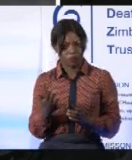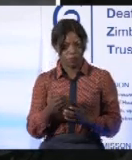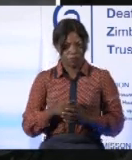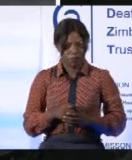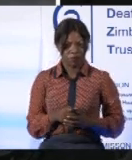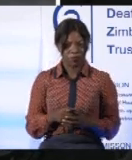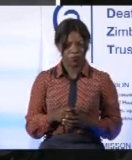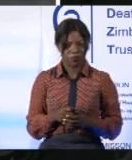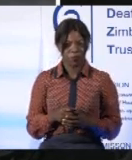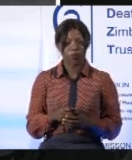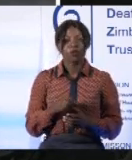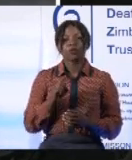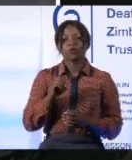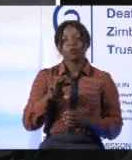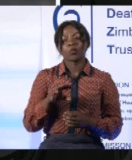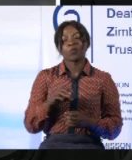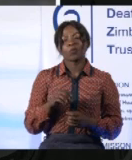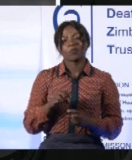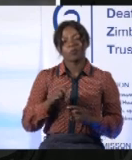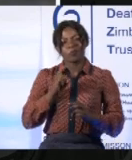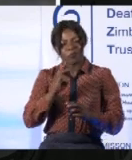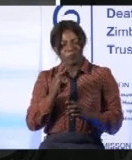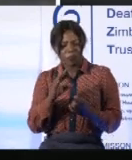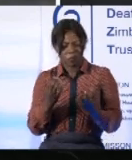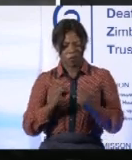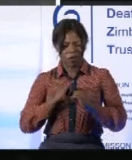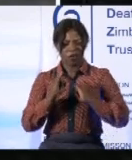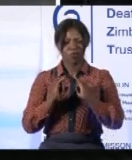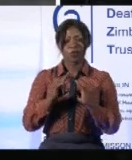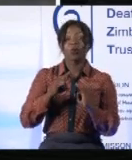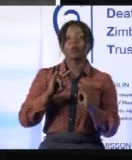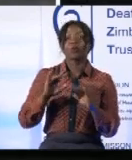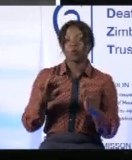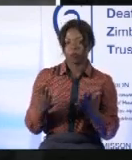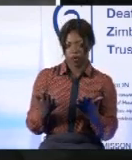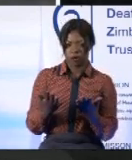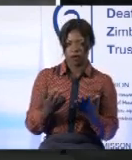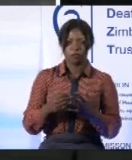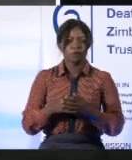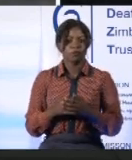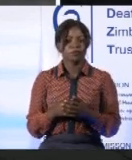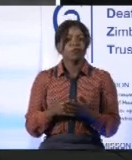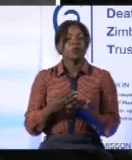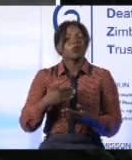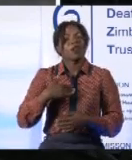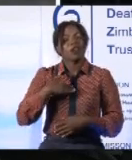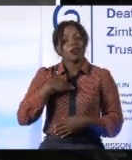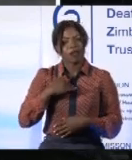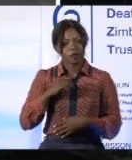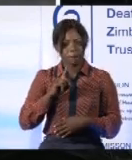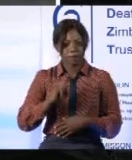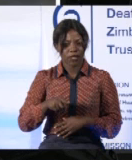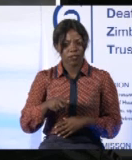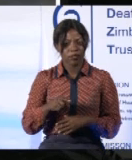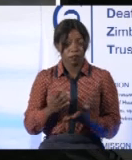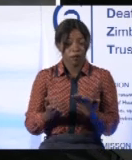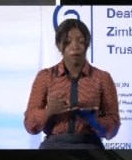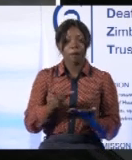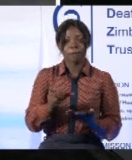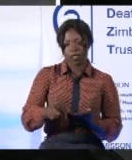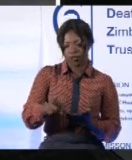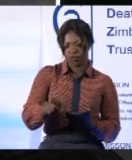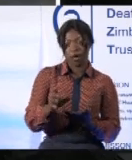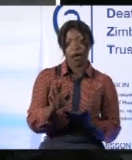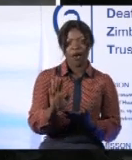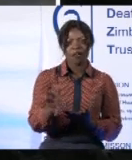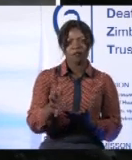what becomes the issue now in proving a case for solicitation is that you need to have the person who was